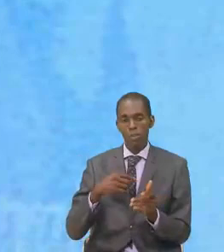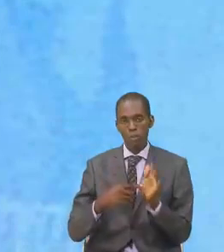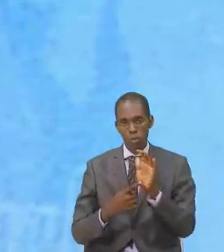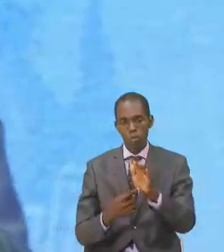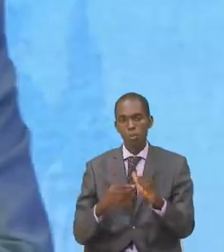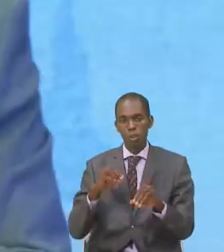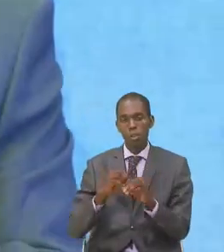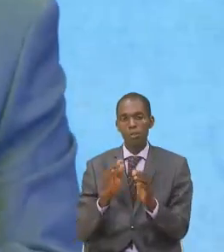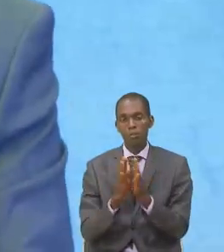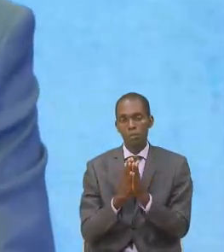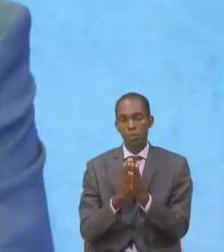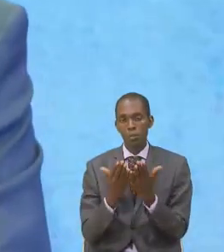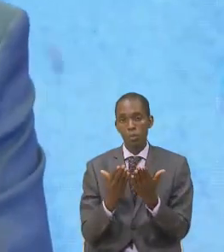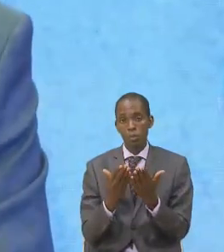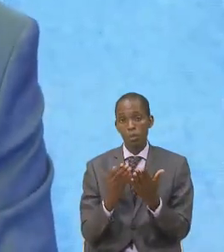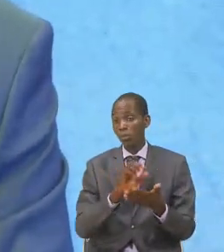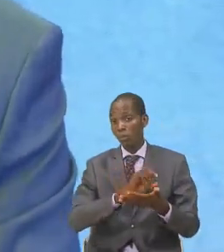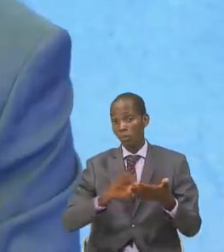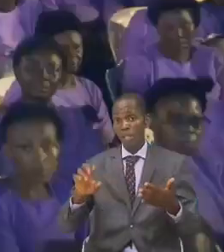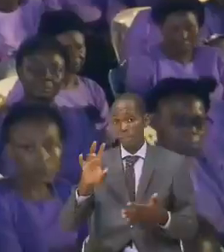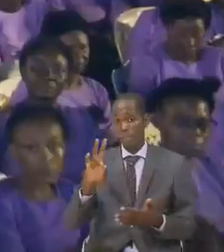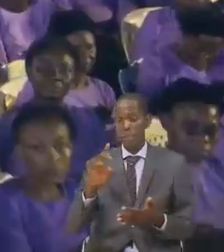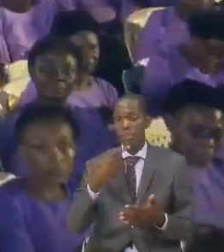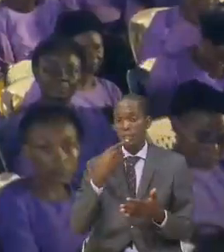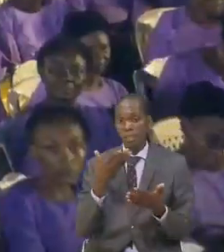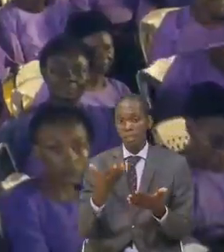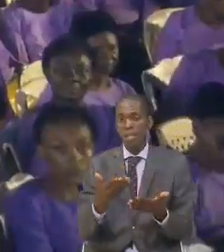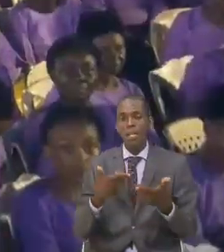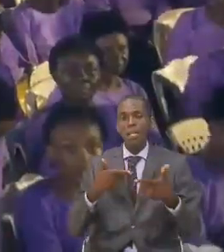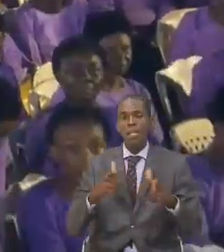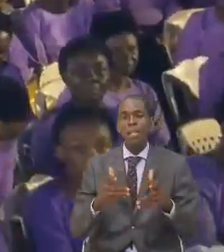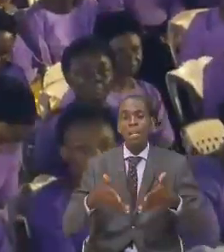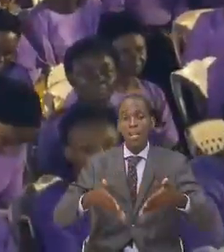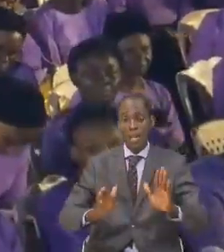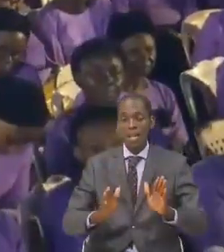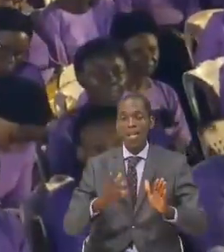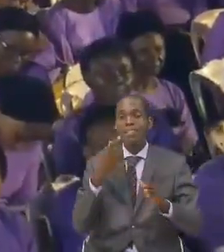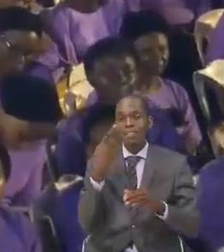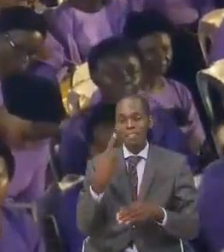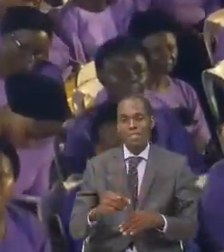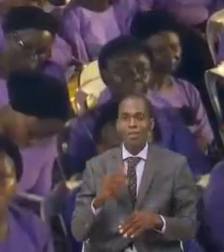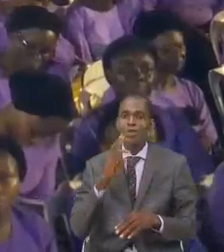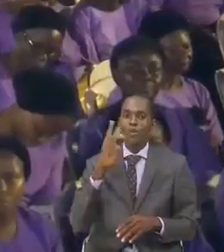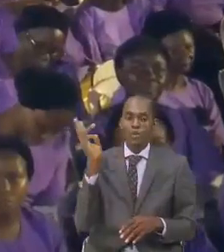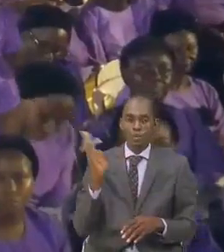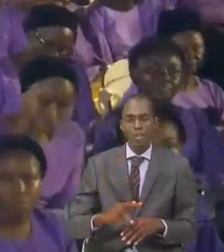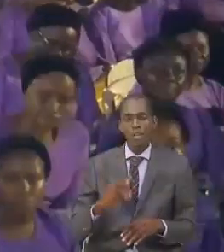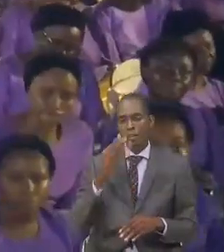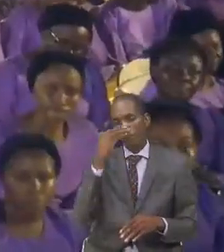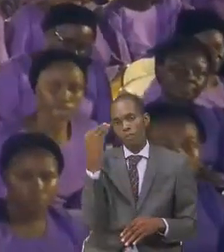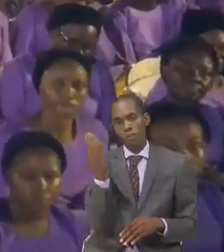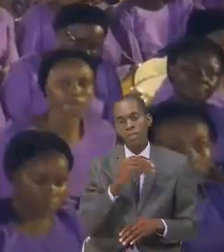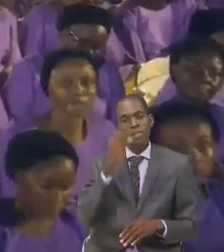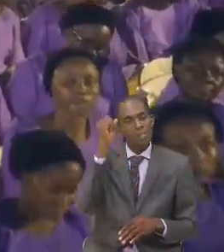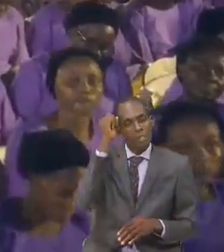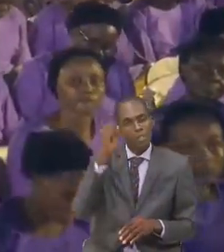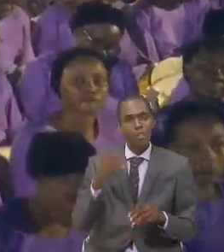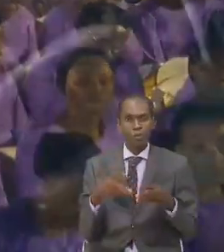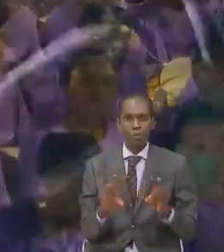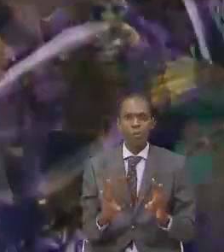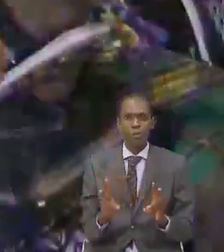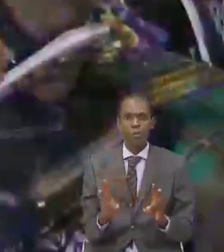explained now, let me read to you from verse 7. In verse 7, it says, let the wicked forsake its